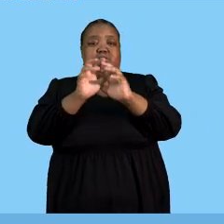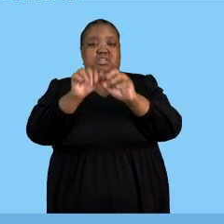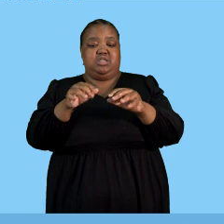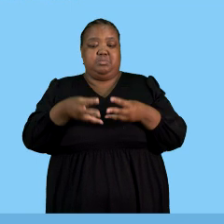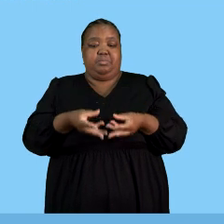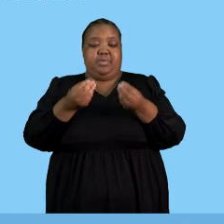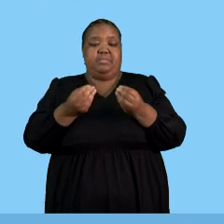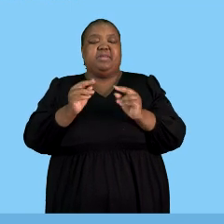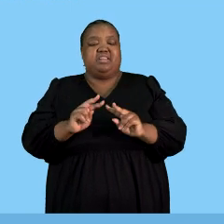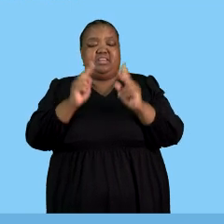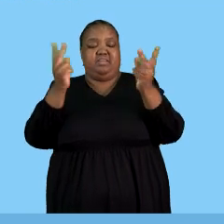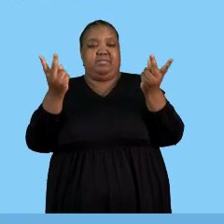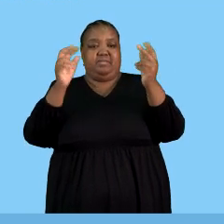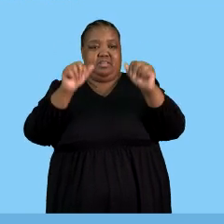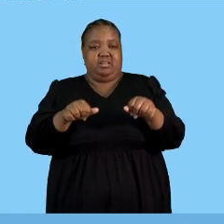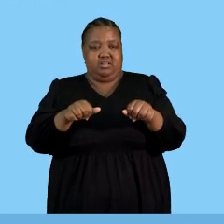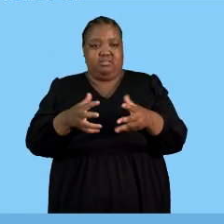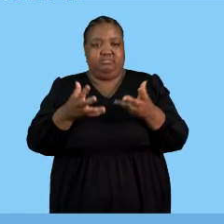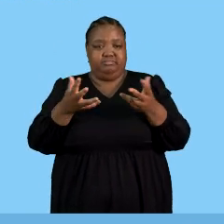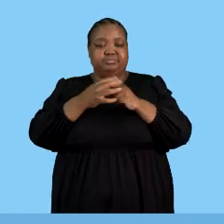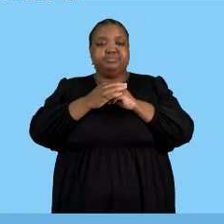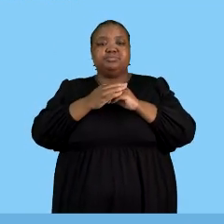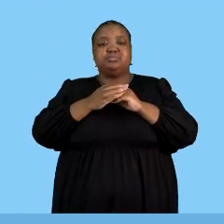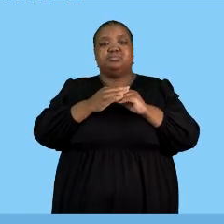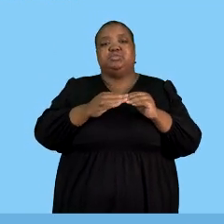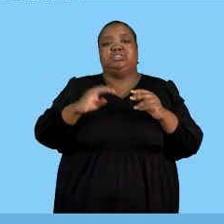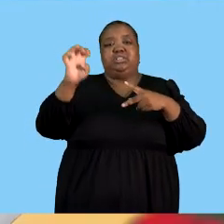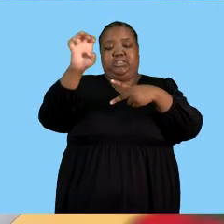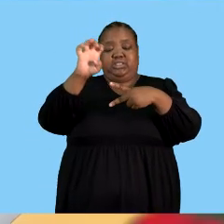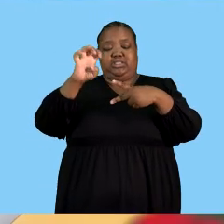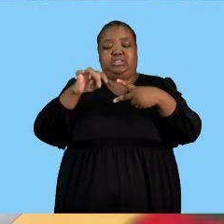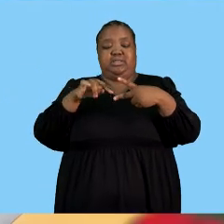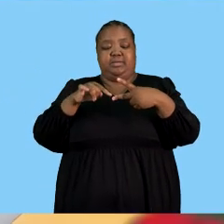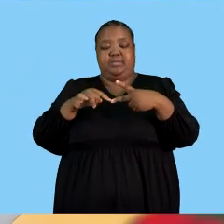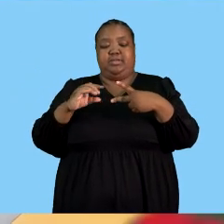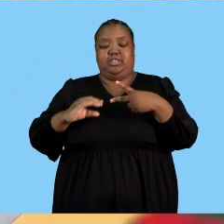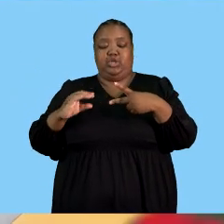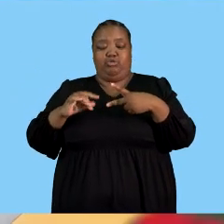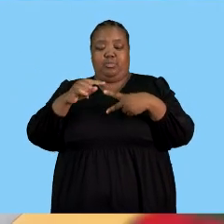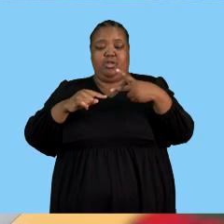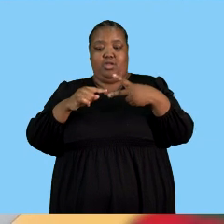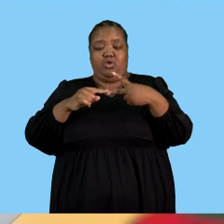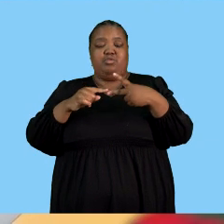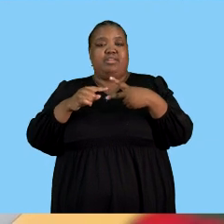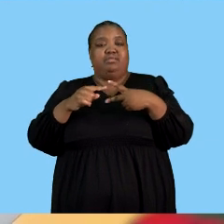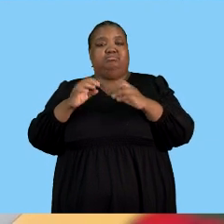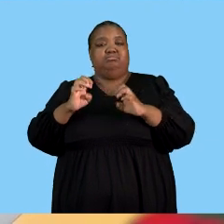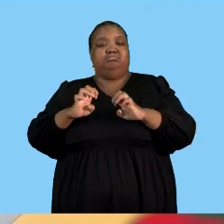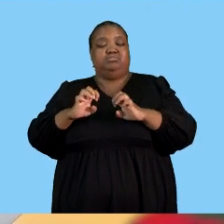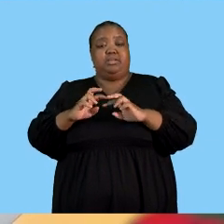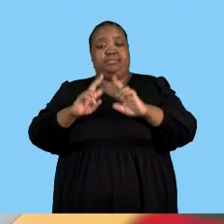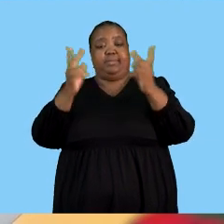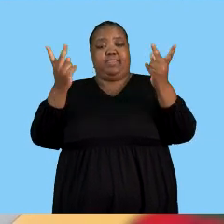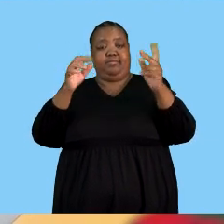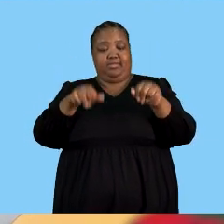form something totally different. So the properties of the compound and the properties of the elements making the compound, they are different.